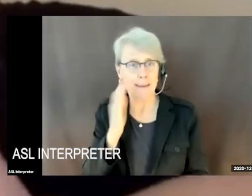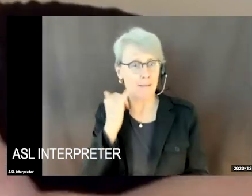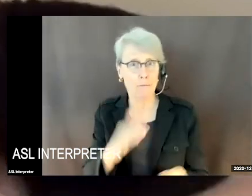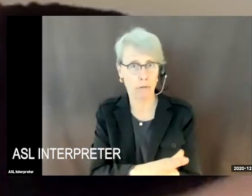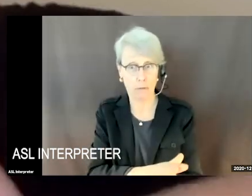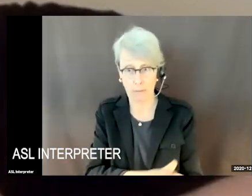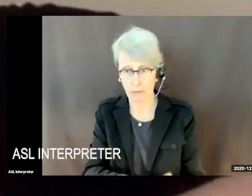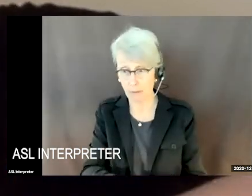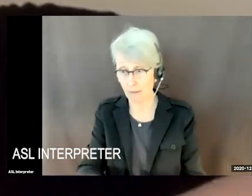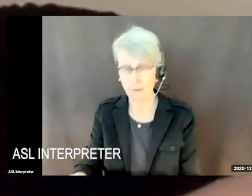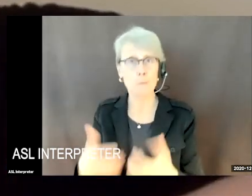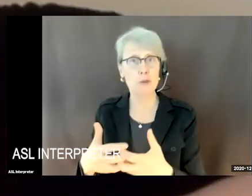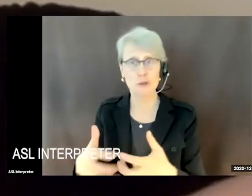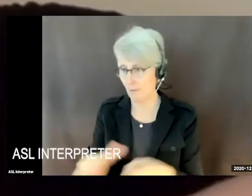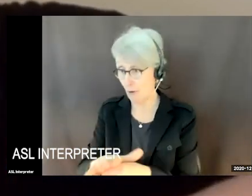competing for those beds.